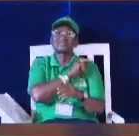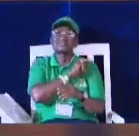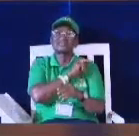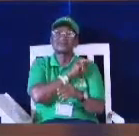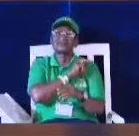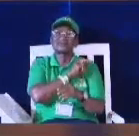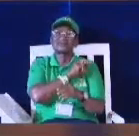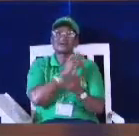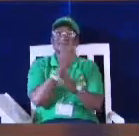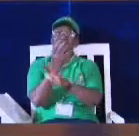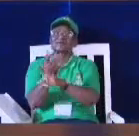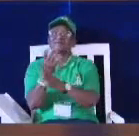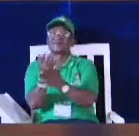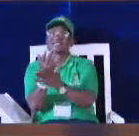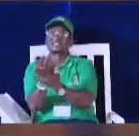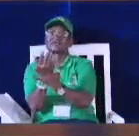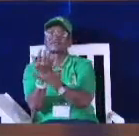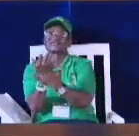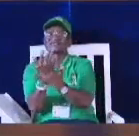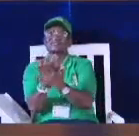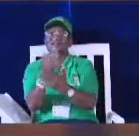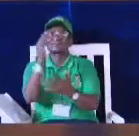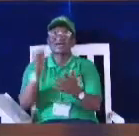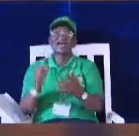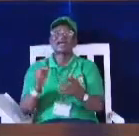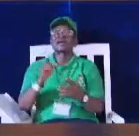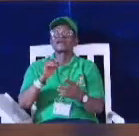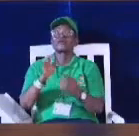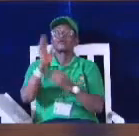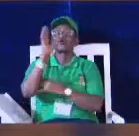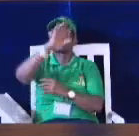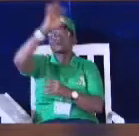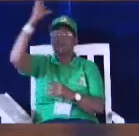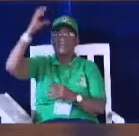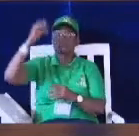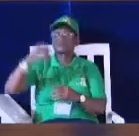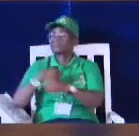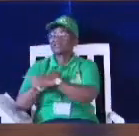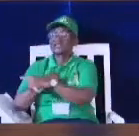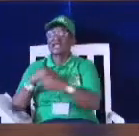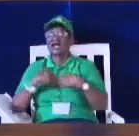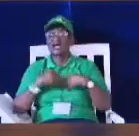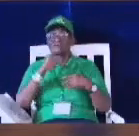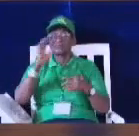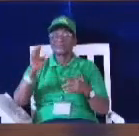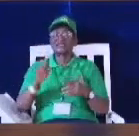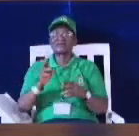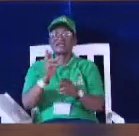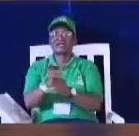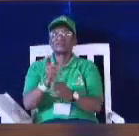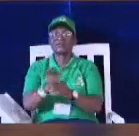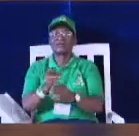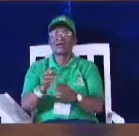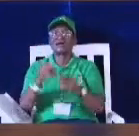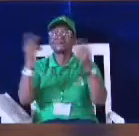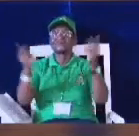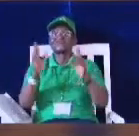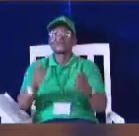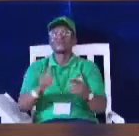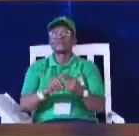By God's grace, I've been a regular visitor to prisons,